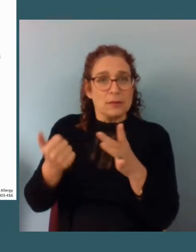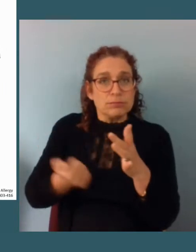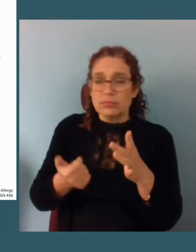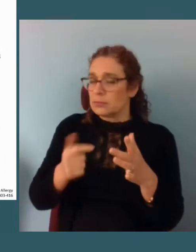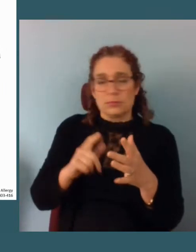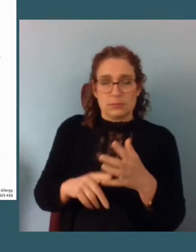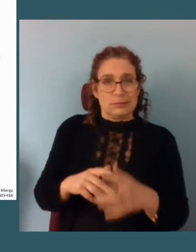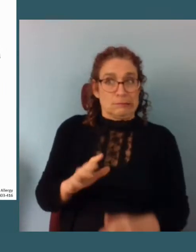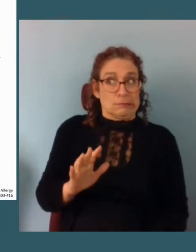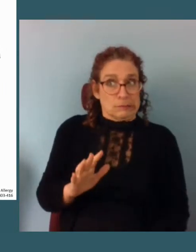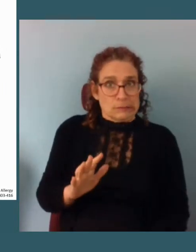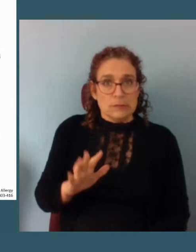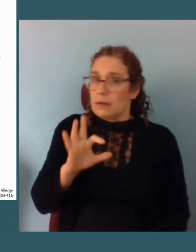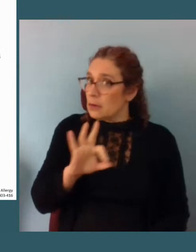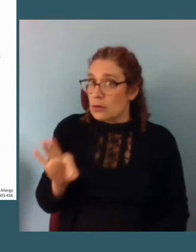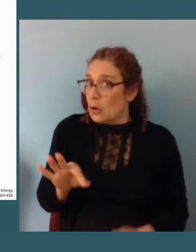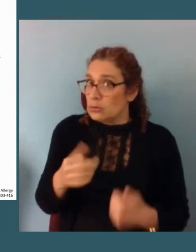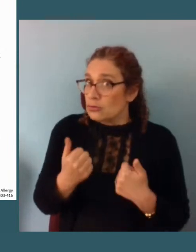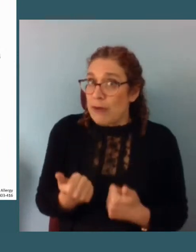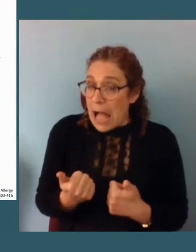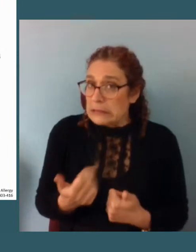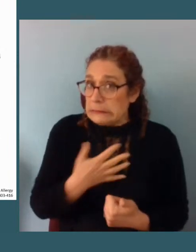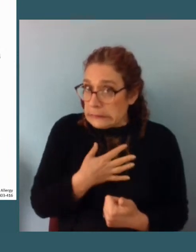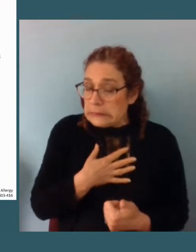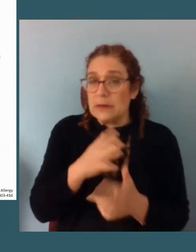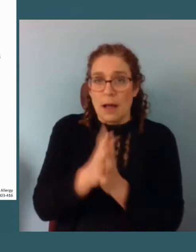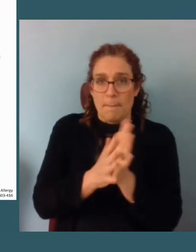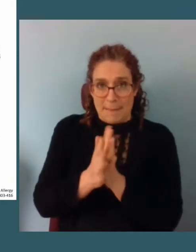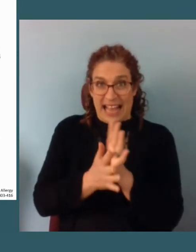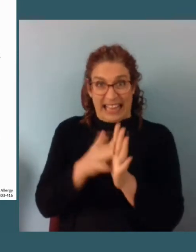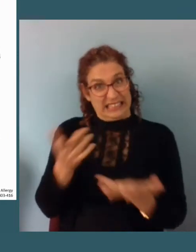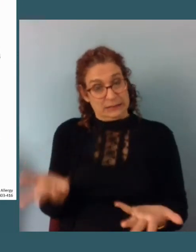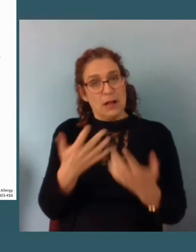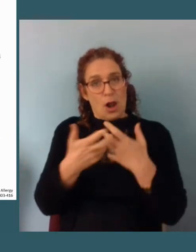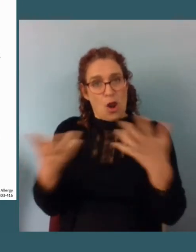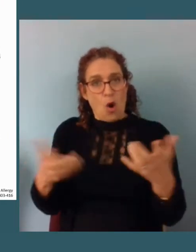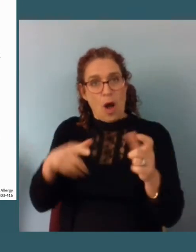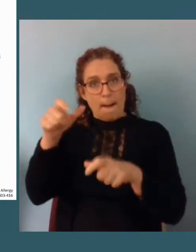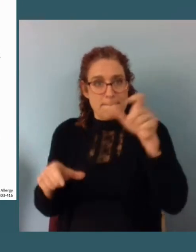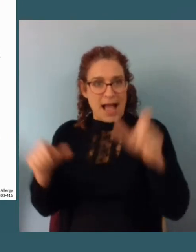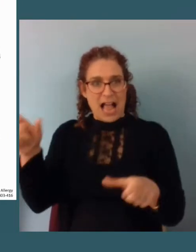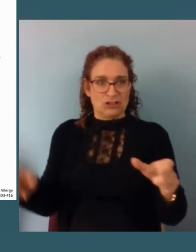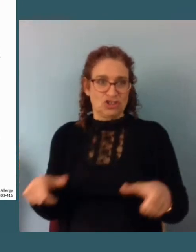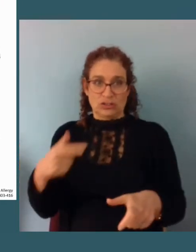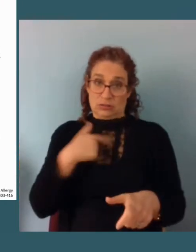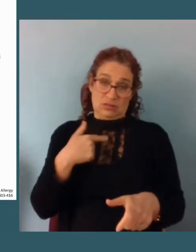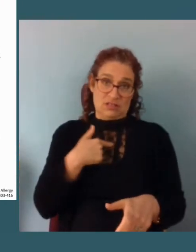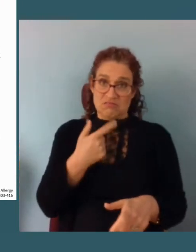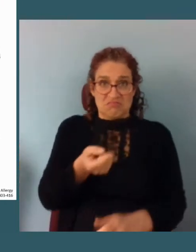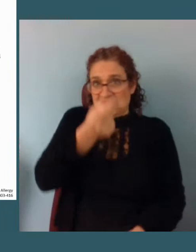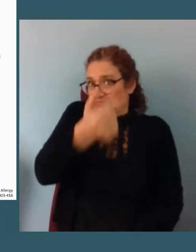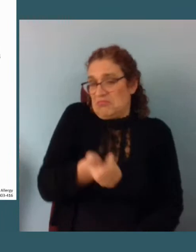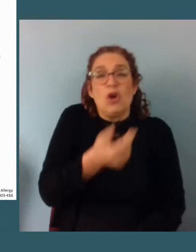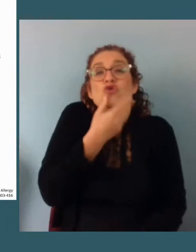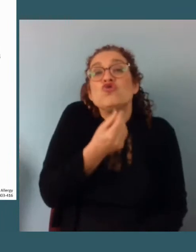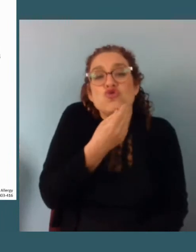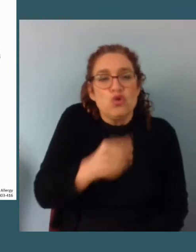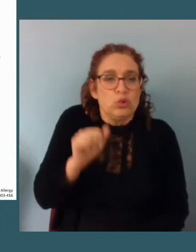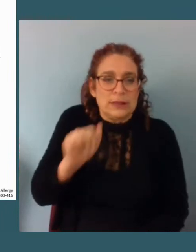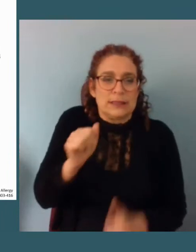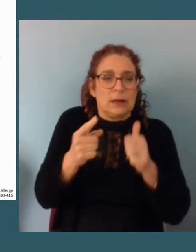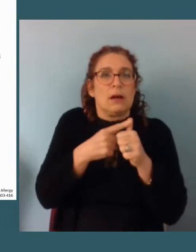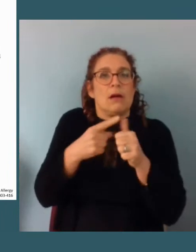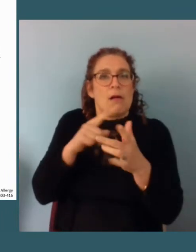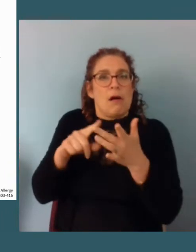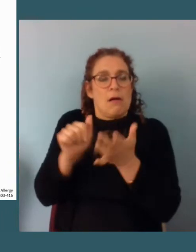perhaps unsurprising that patients have got a low percentage of uptake of correct administration,